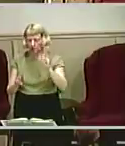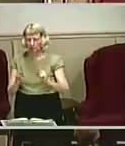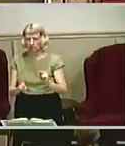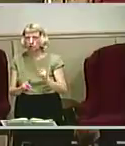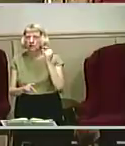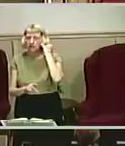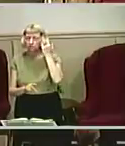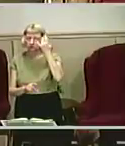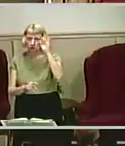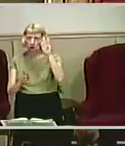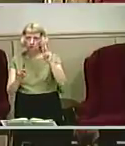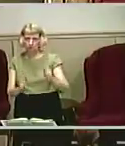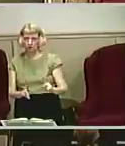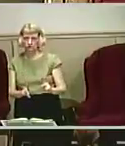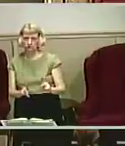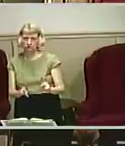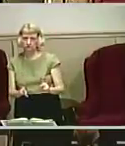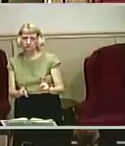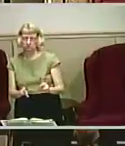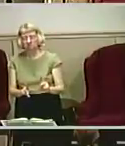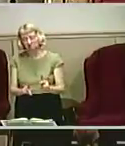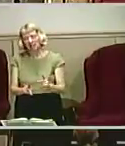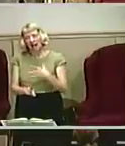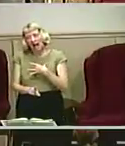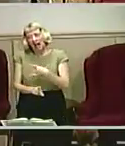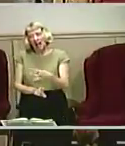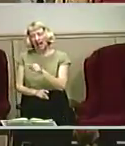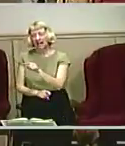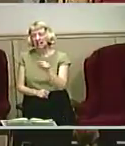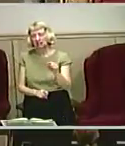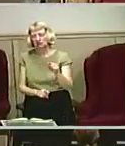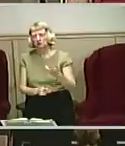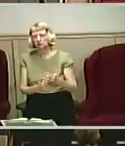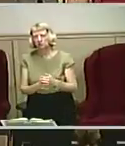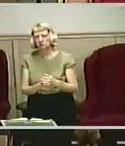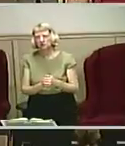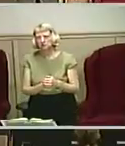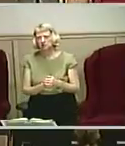If you're a smart person, I still like you.